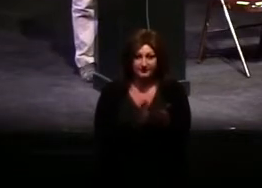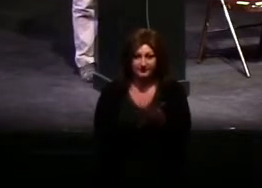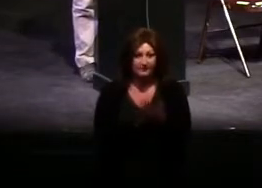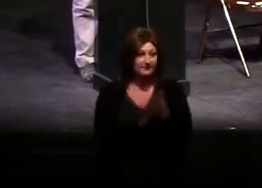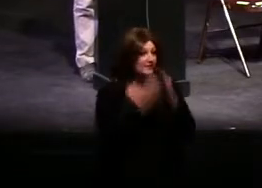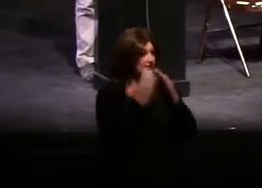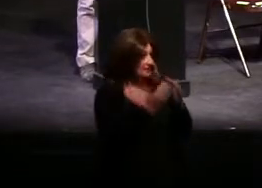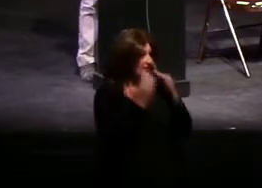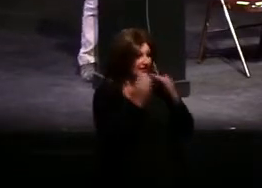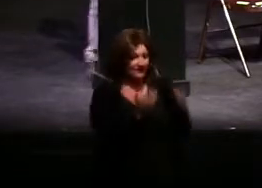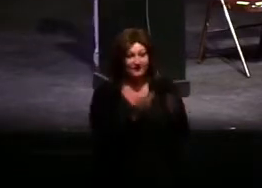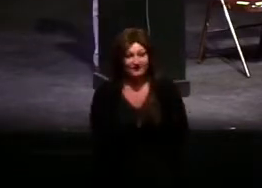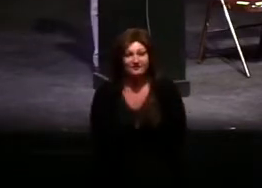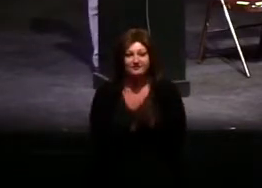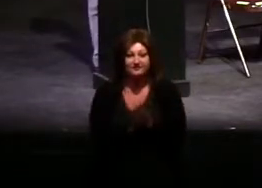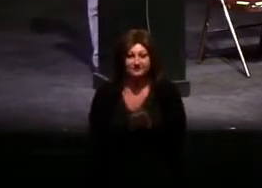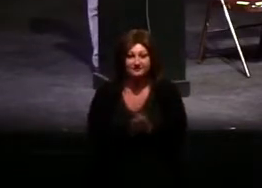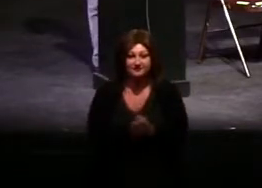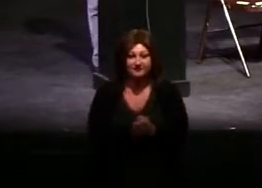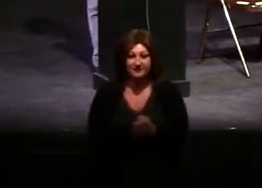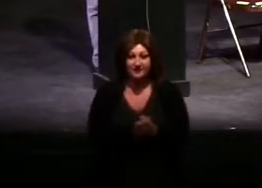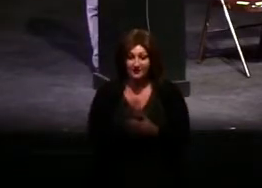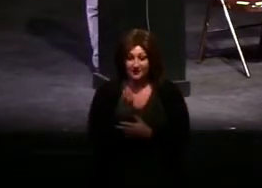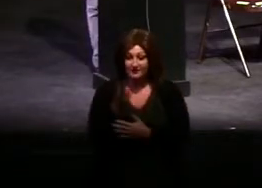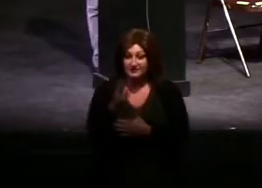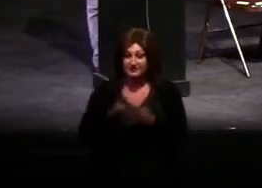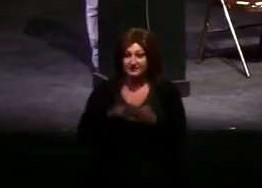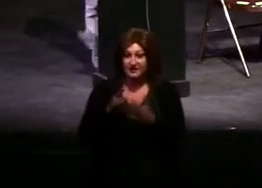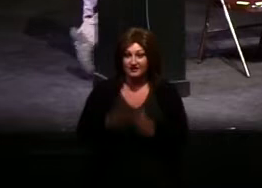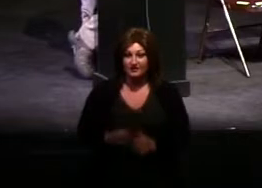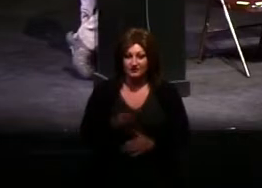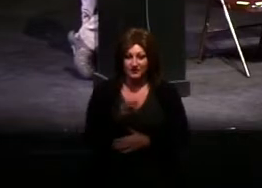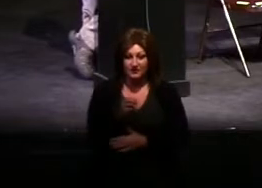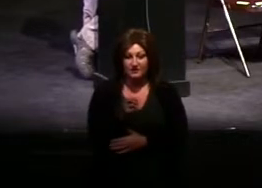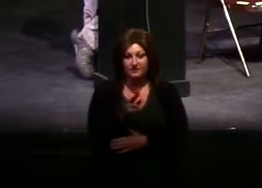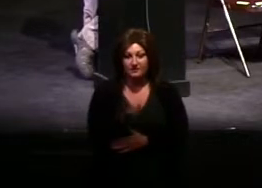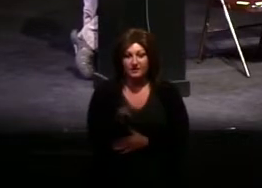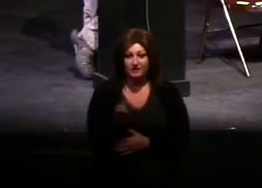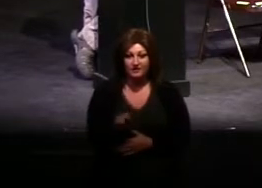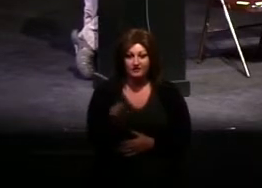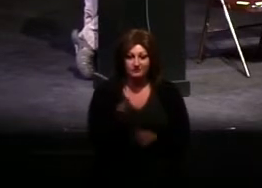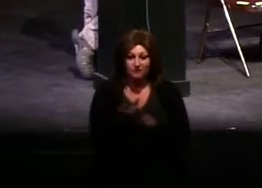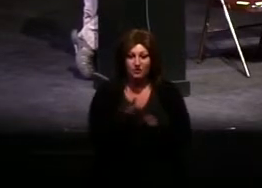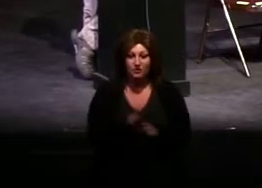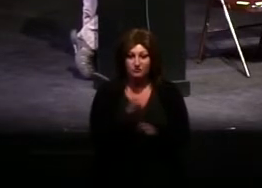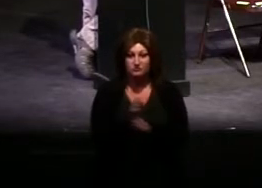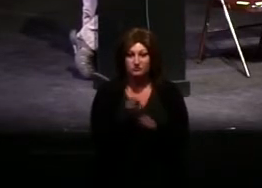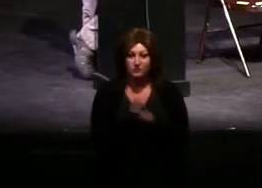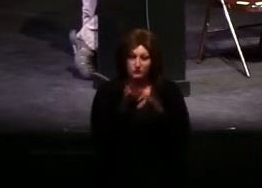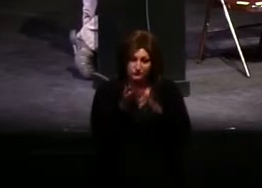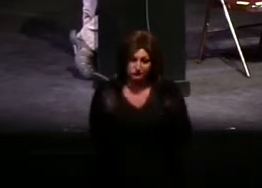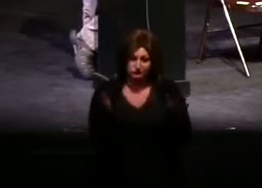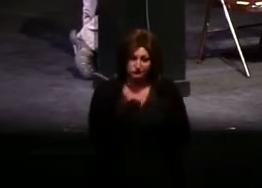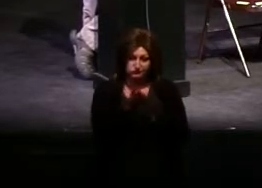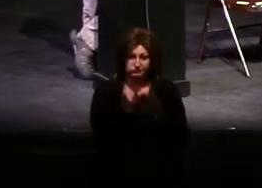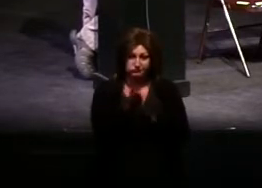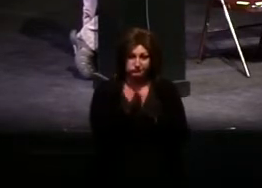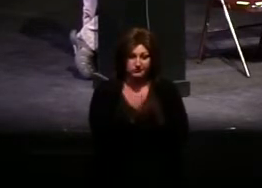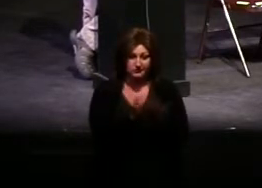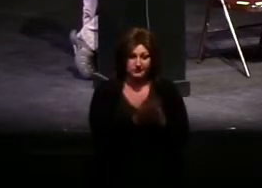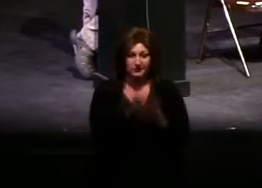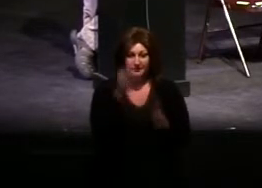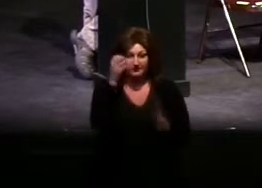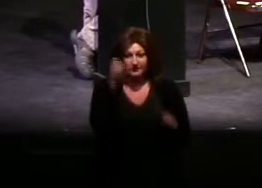Thank you. Thank you, Kim. Our second reader is Mary Clearman Blue, who also works in the genres of the novel,